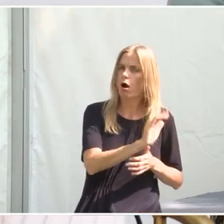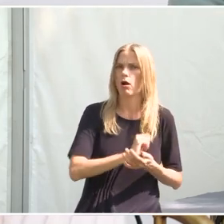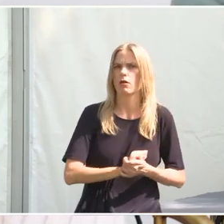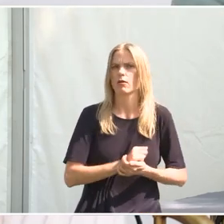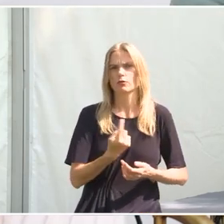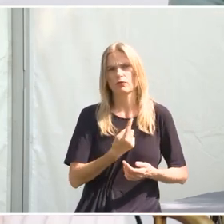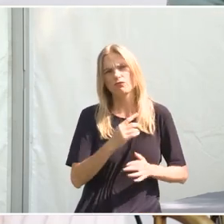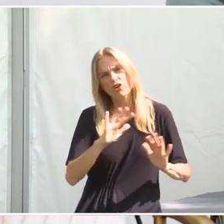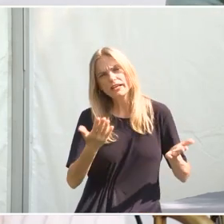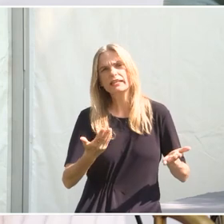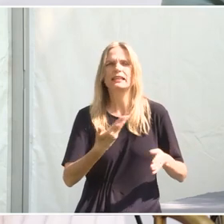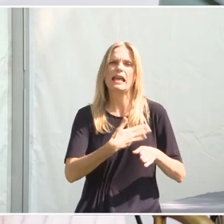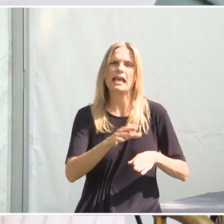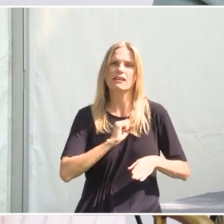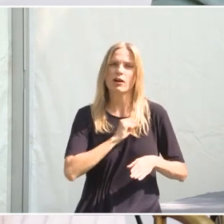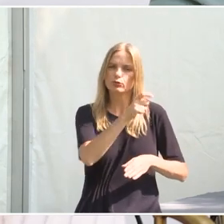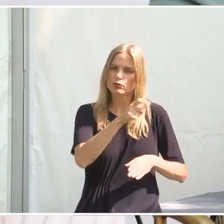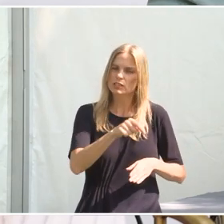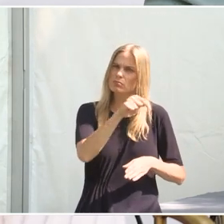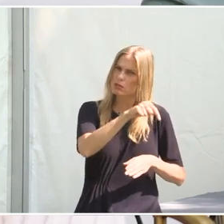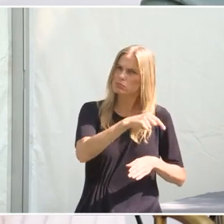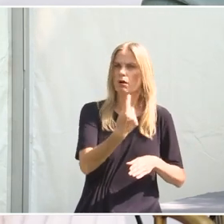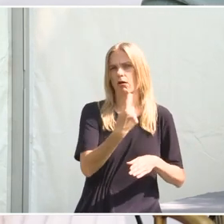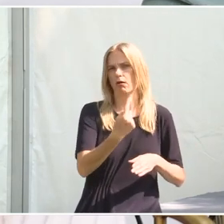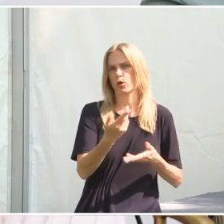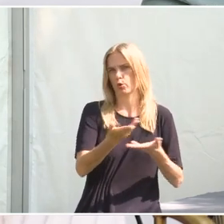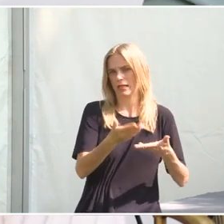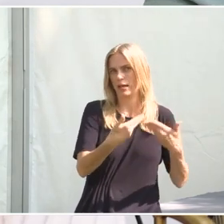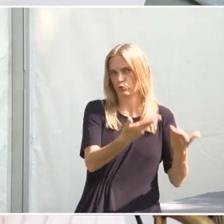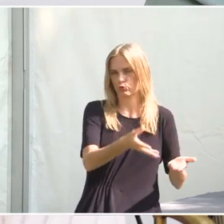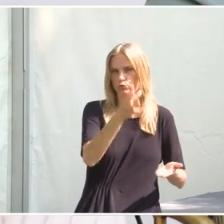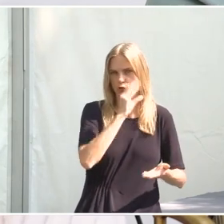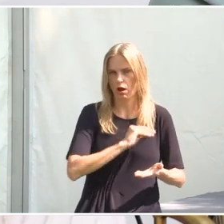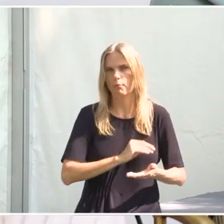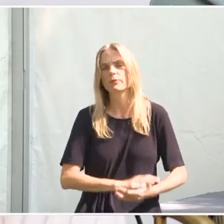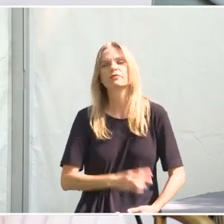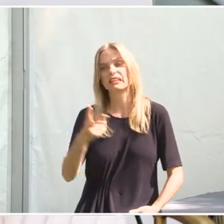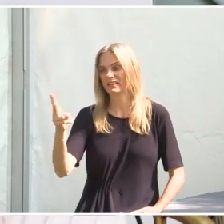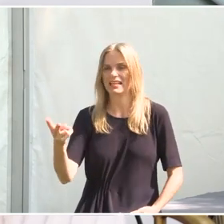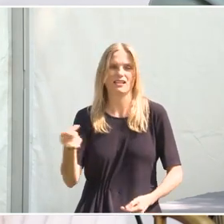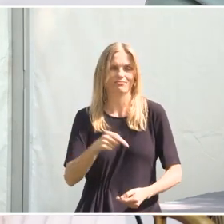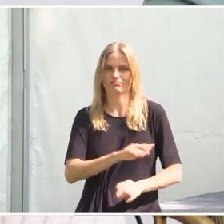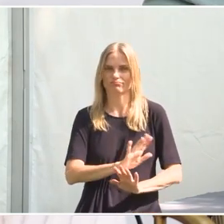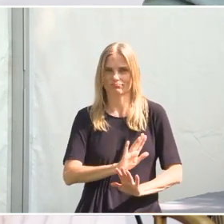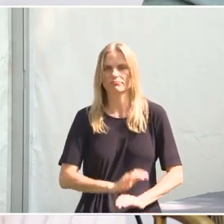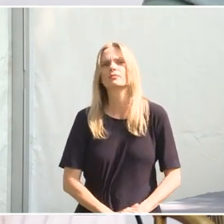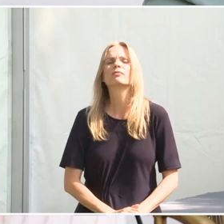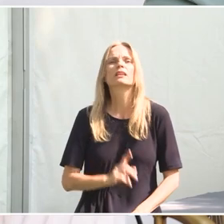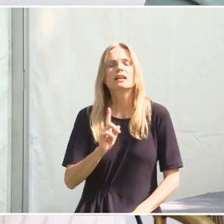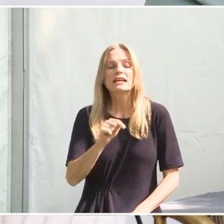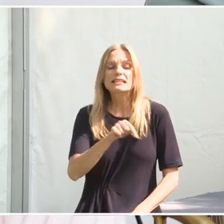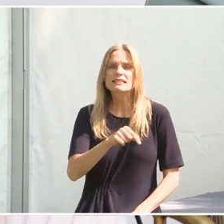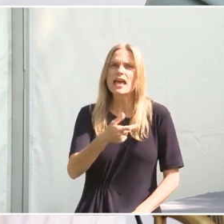special needs that get services there. And we have especially seen this in smaller towns where